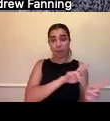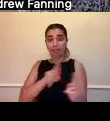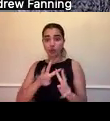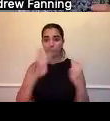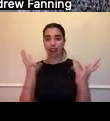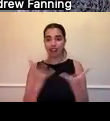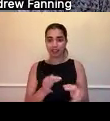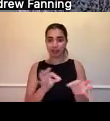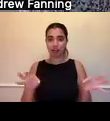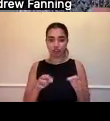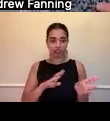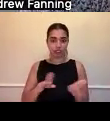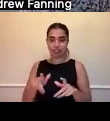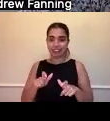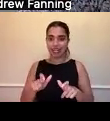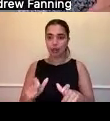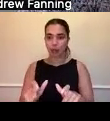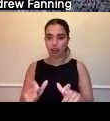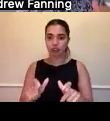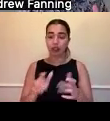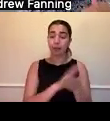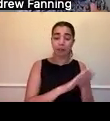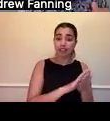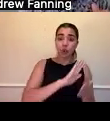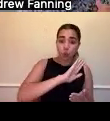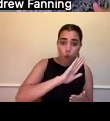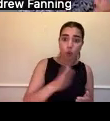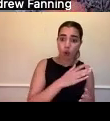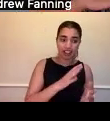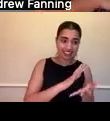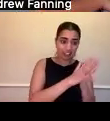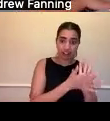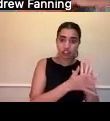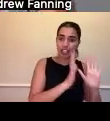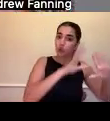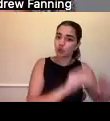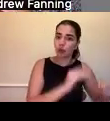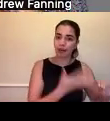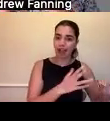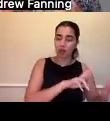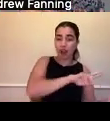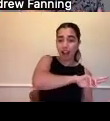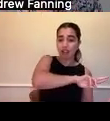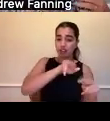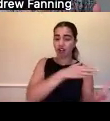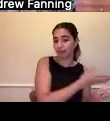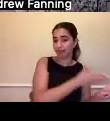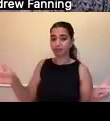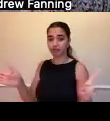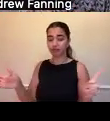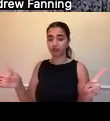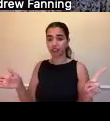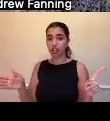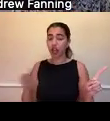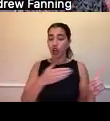would require current rates of degradation to halt immediately and just reverse course at nearly twice